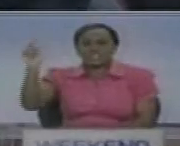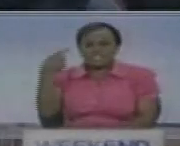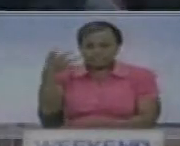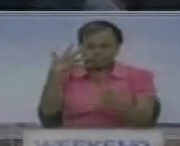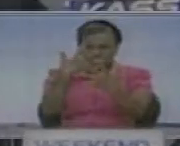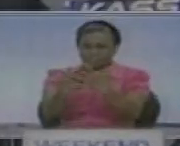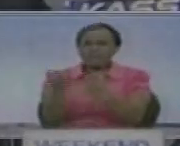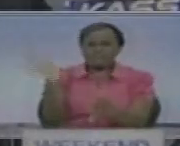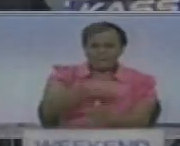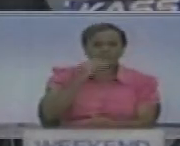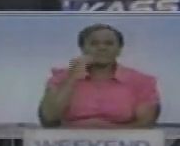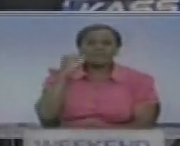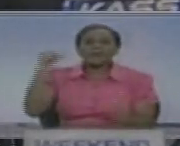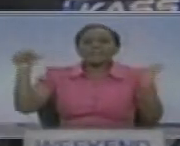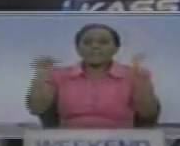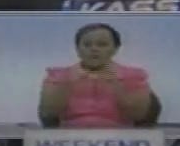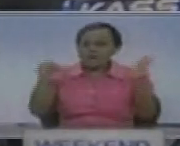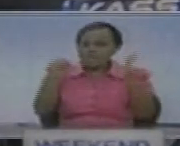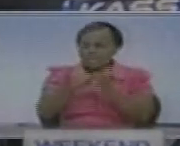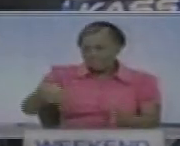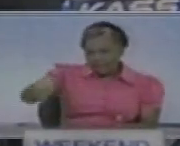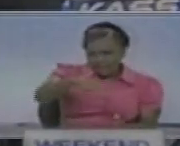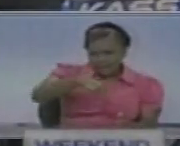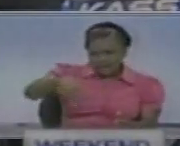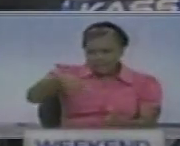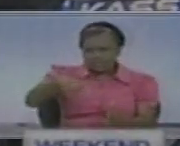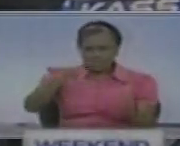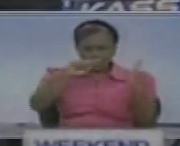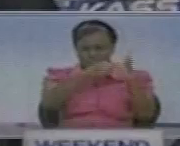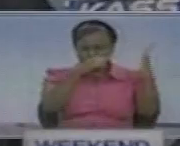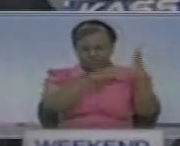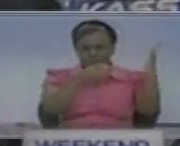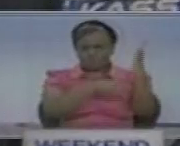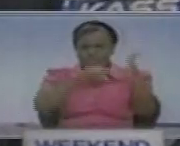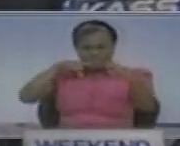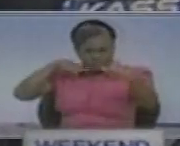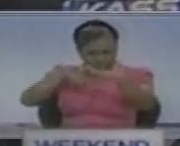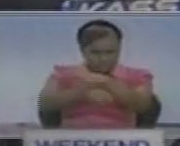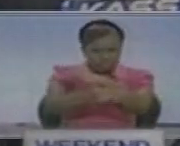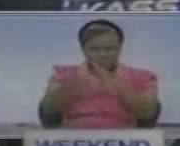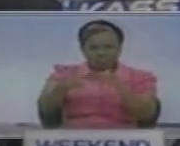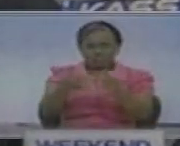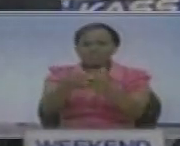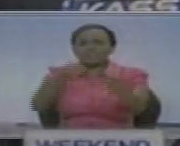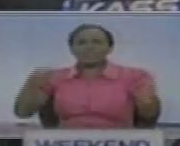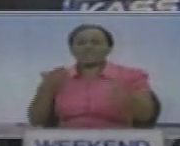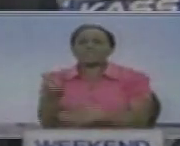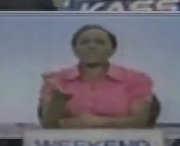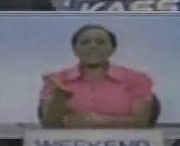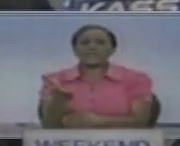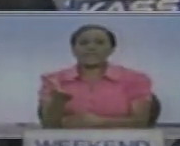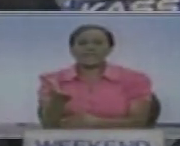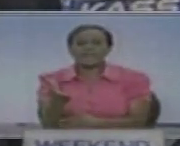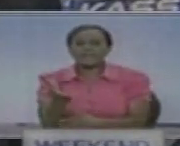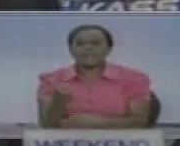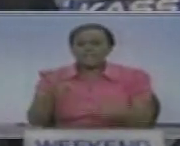to Kenya. The problem has been for us the logistics of getting to where he is to take him out. So as